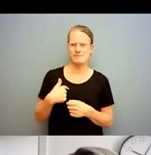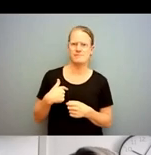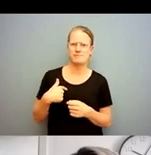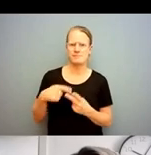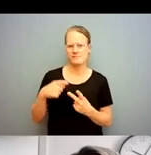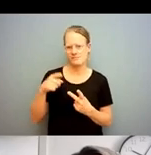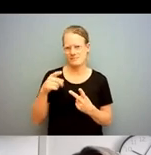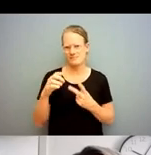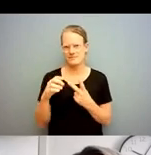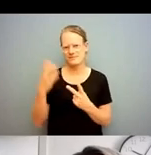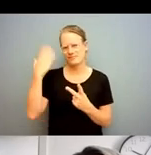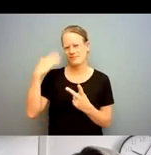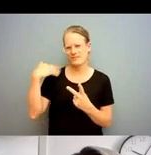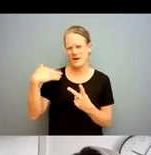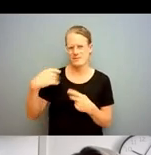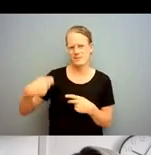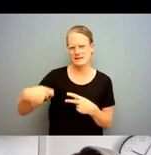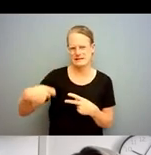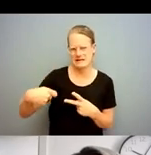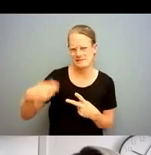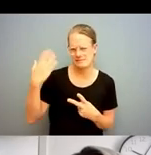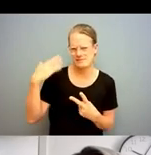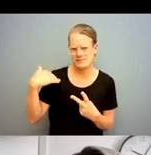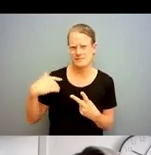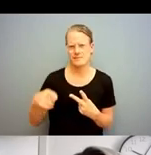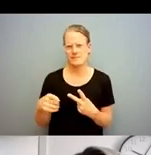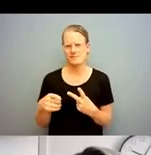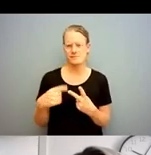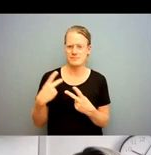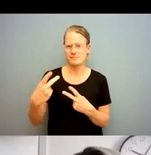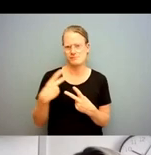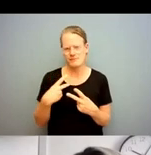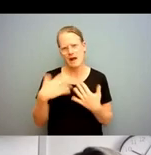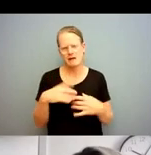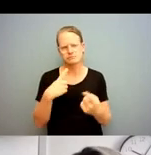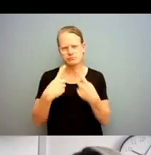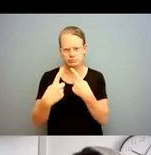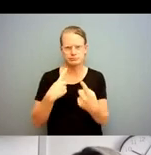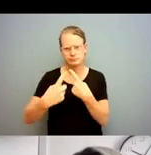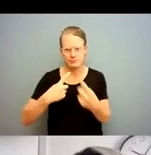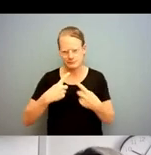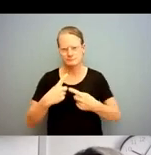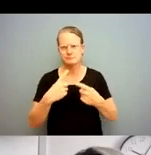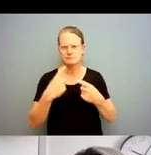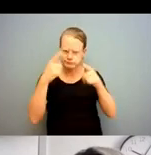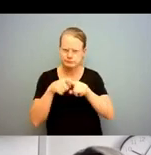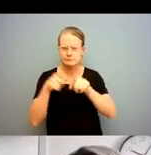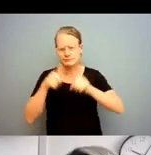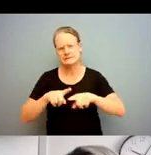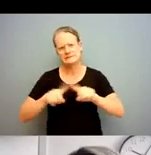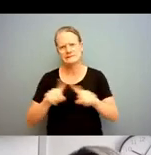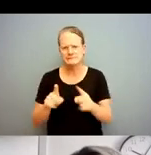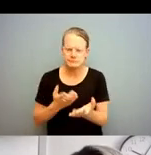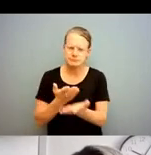them, especially the handicap law implementation to